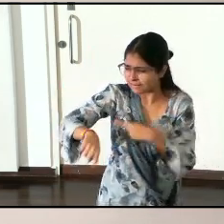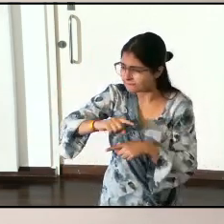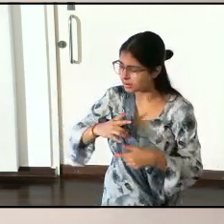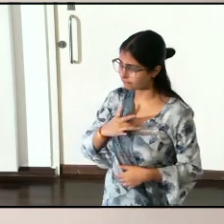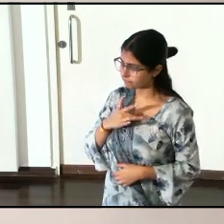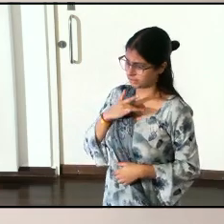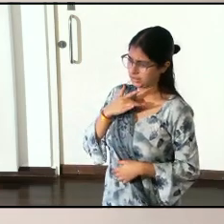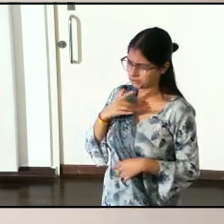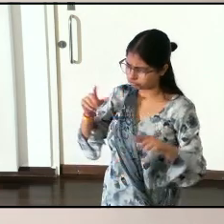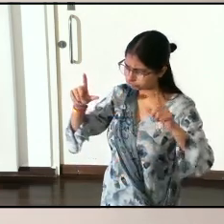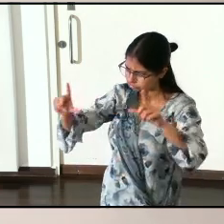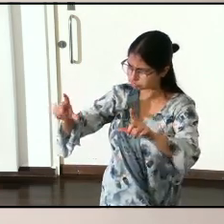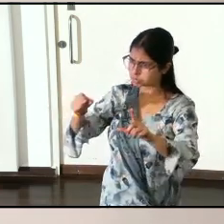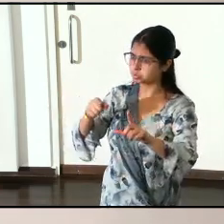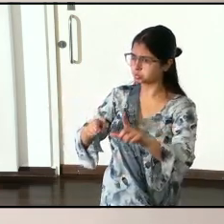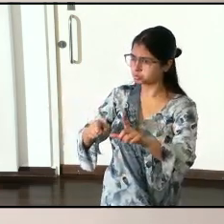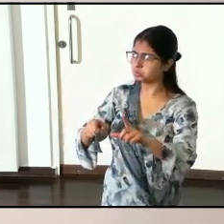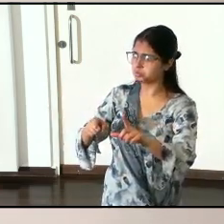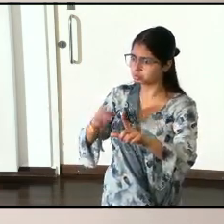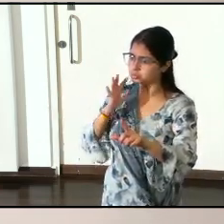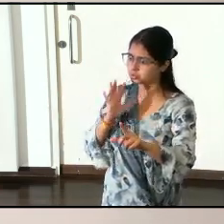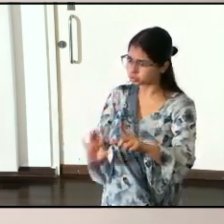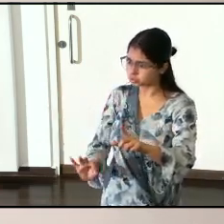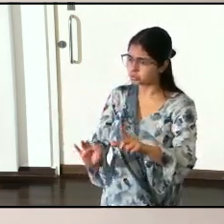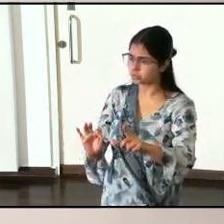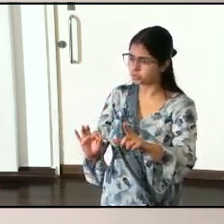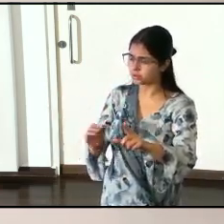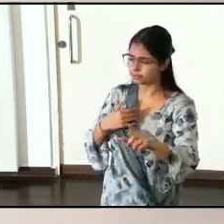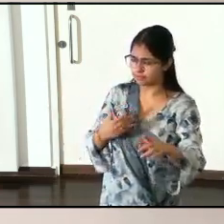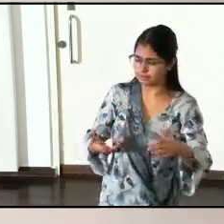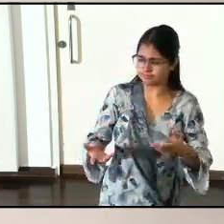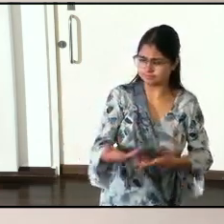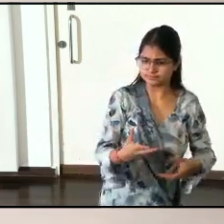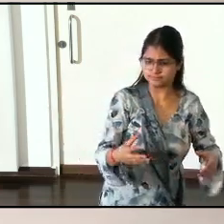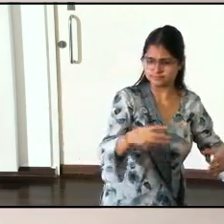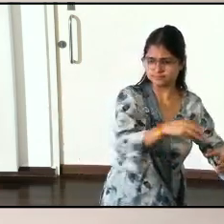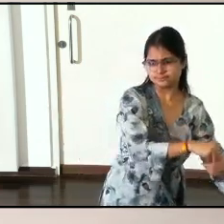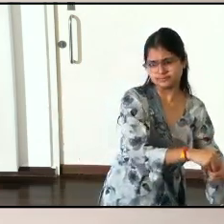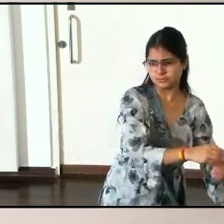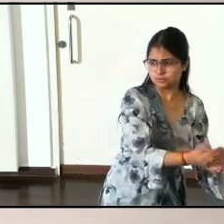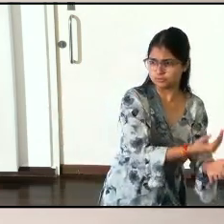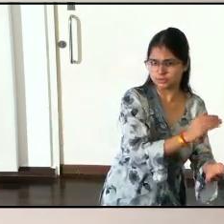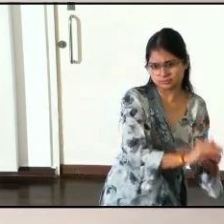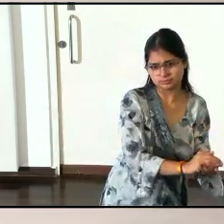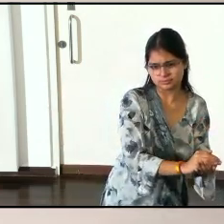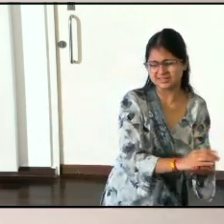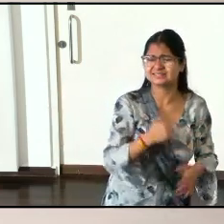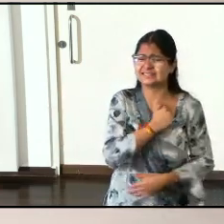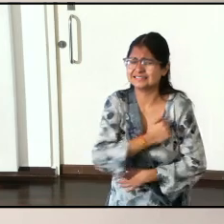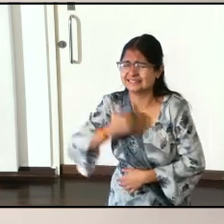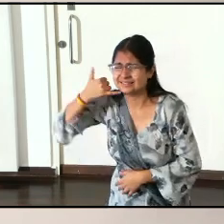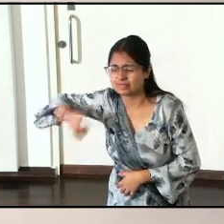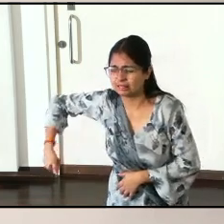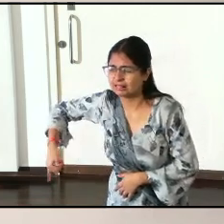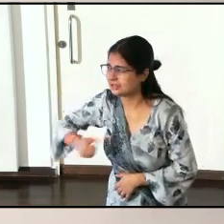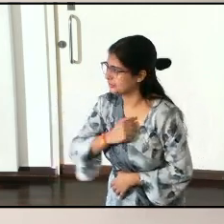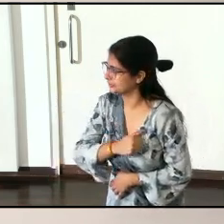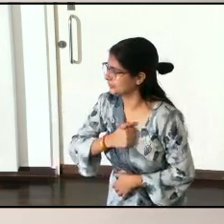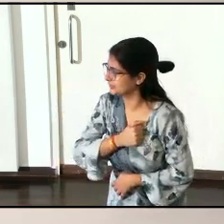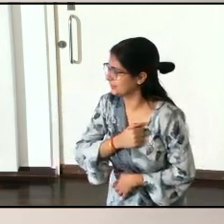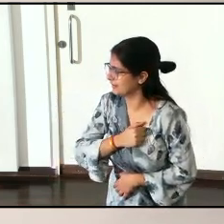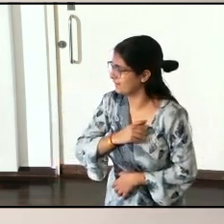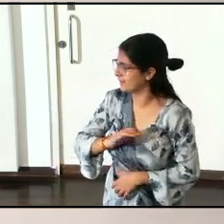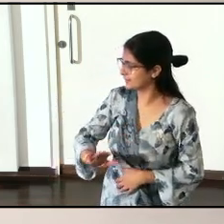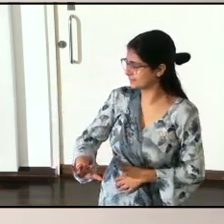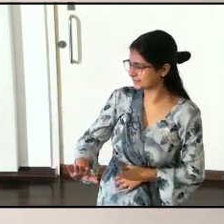preserve this. Those discussions do happen. I'm so sorry, I have to eat a medicine. This is not to say you should not ask